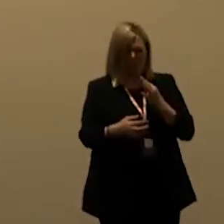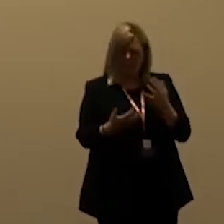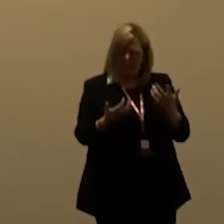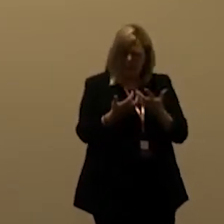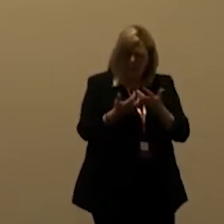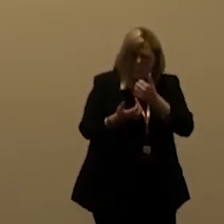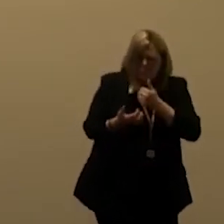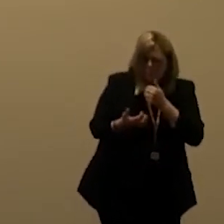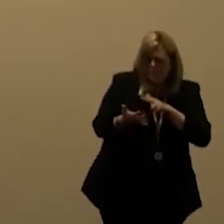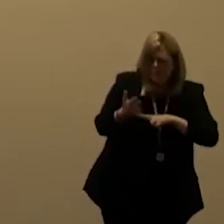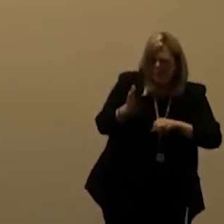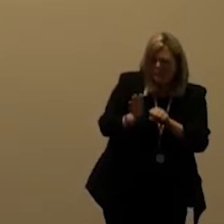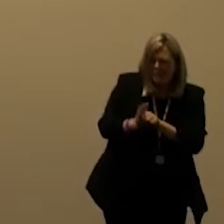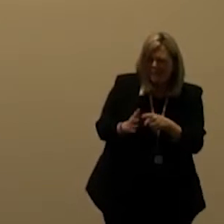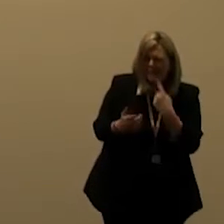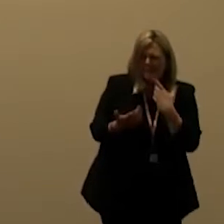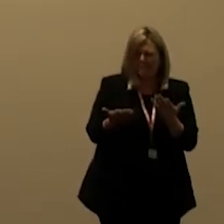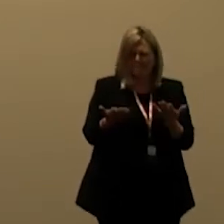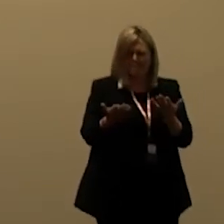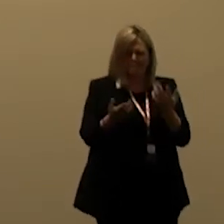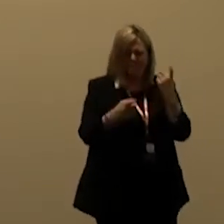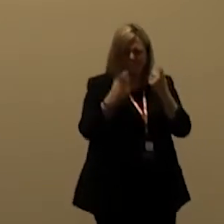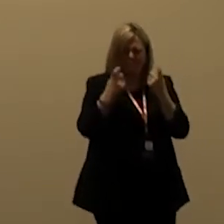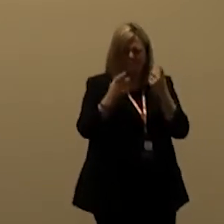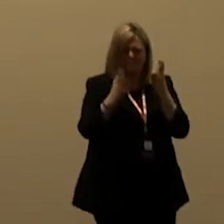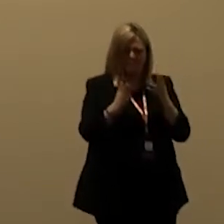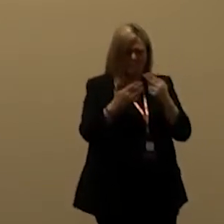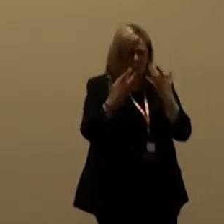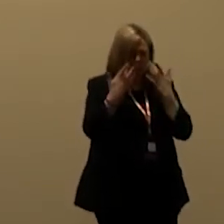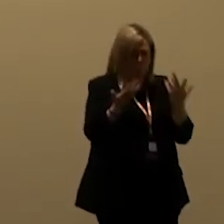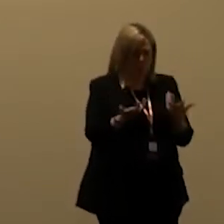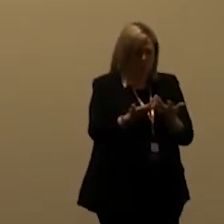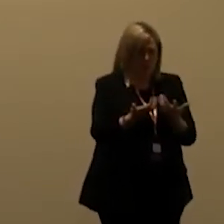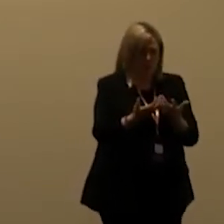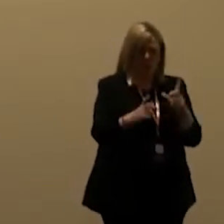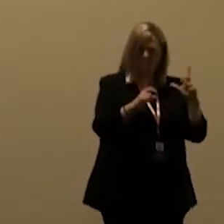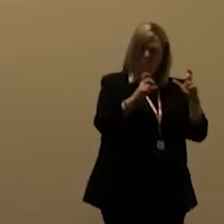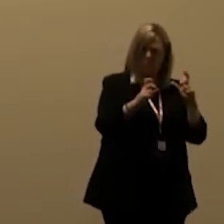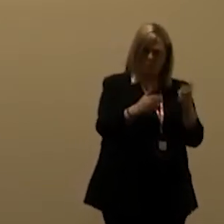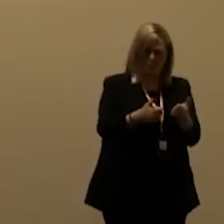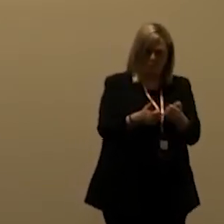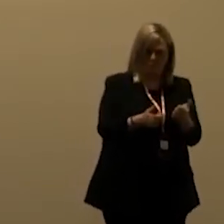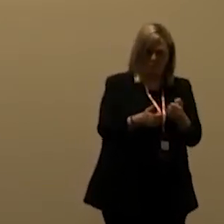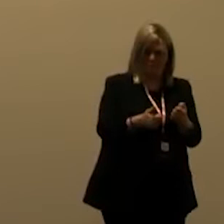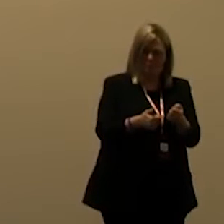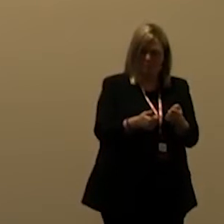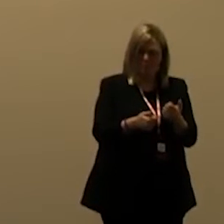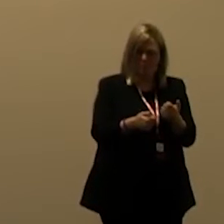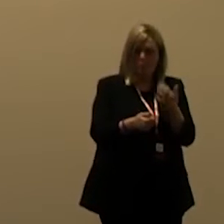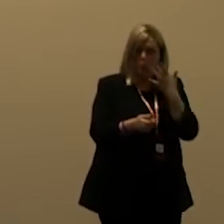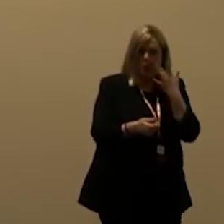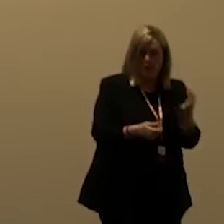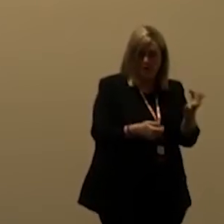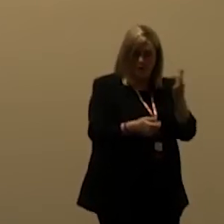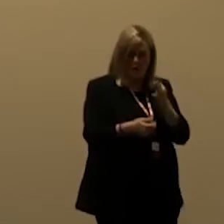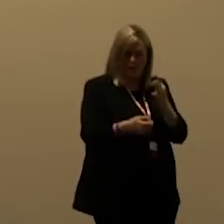Netflix. And I worked it out that what I needed was a photograph of her TV remote. And so every time she asks, what I do is